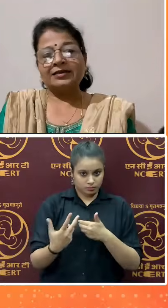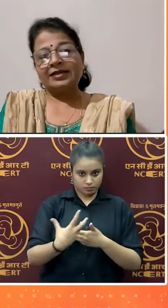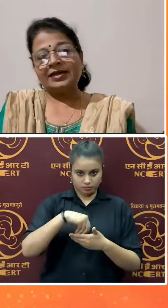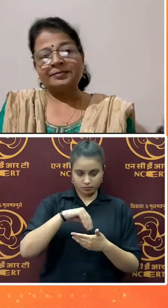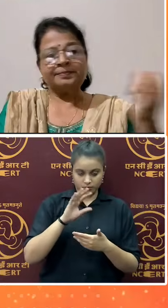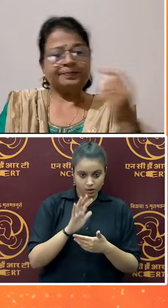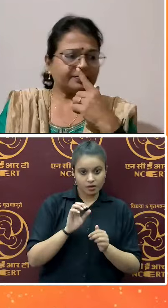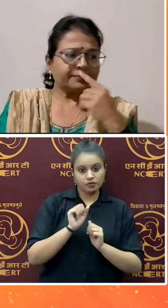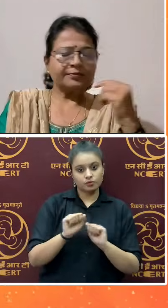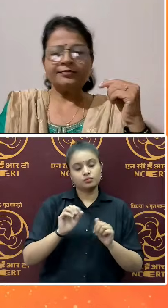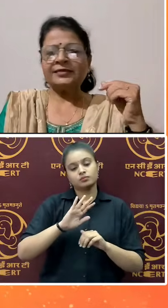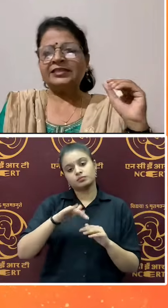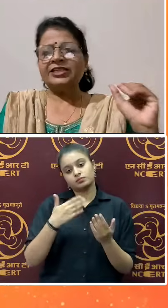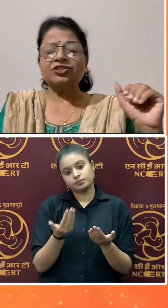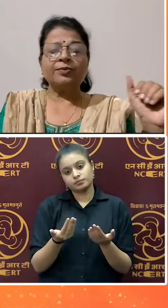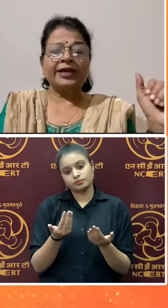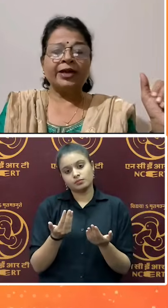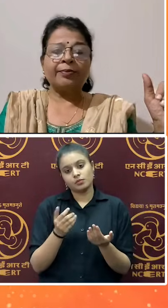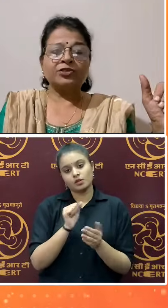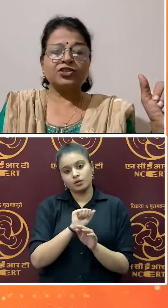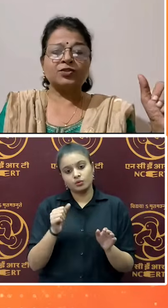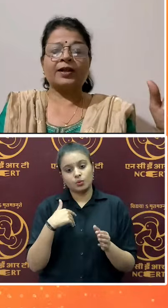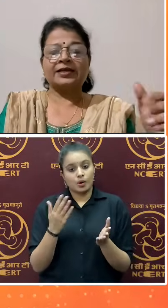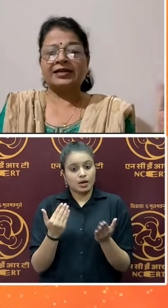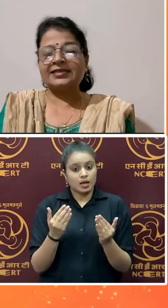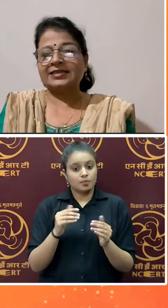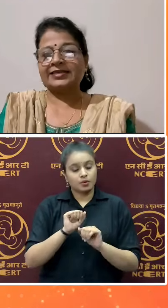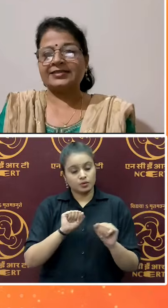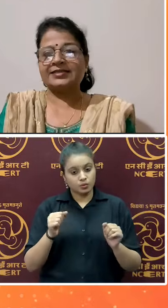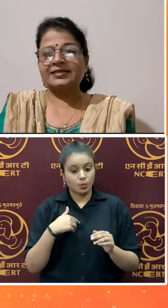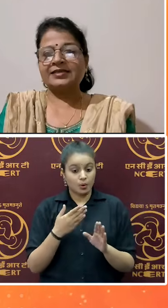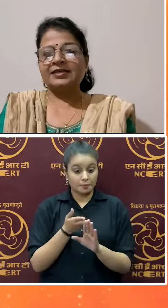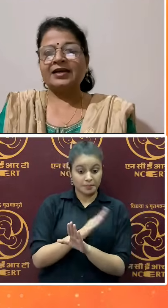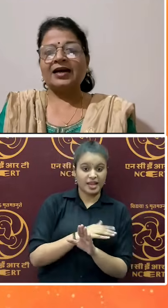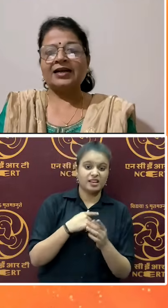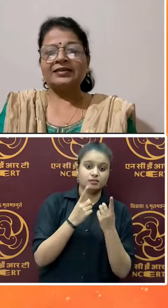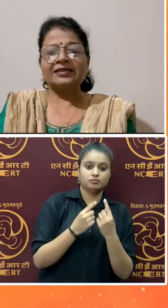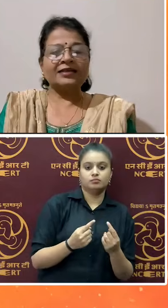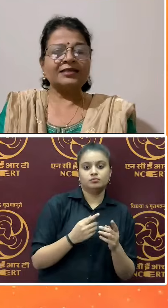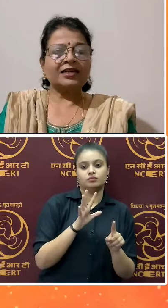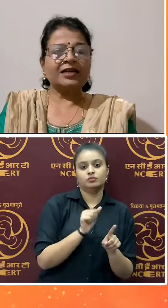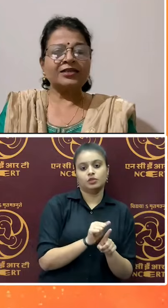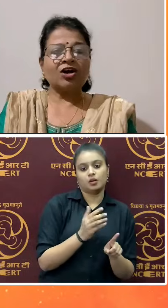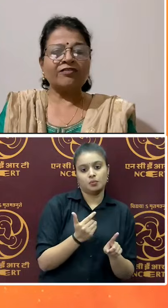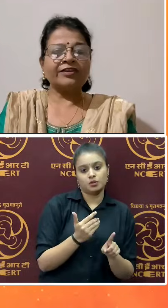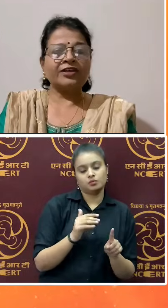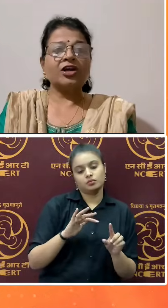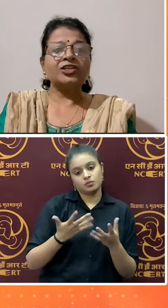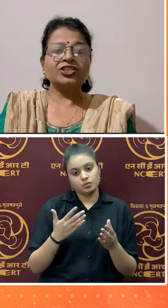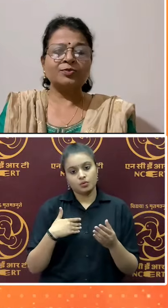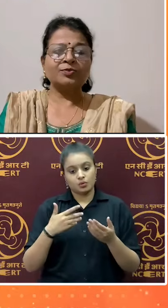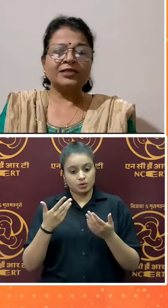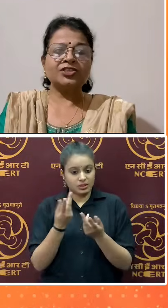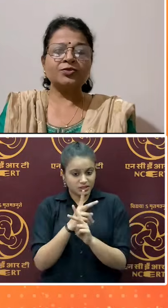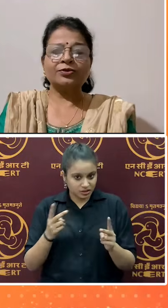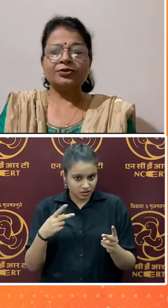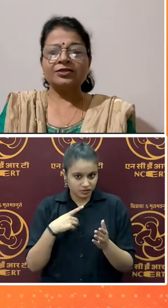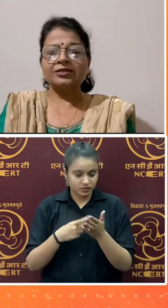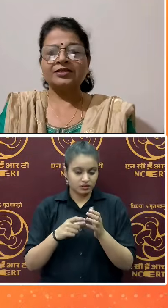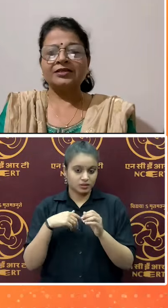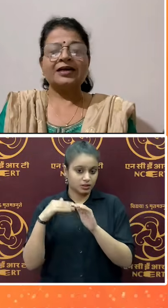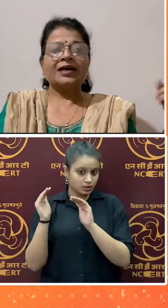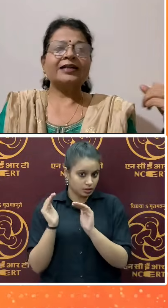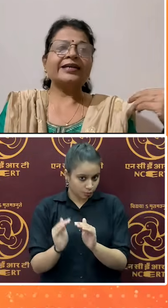and then they should be able to spot early signs and offer non-judgmental